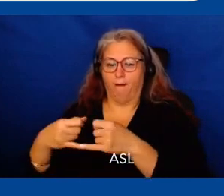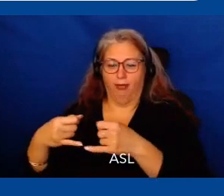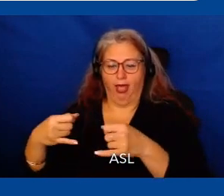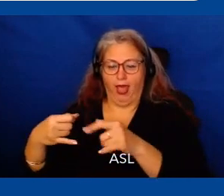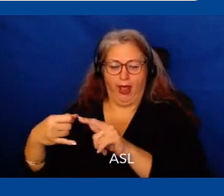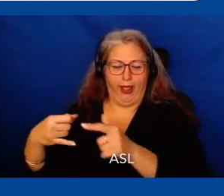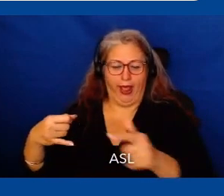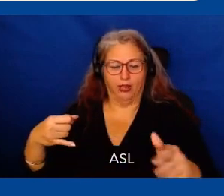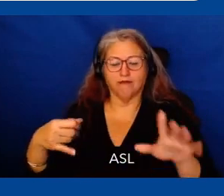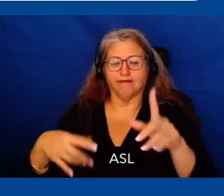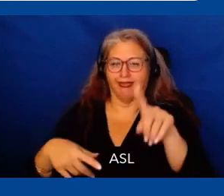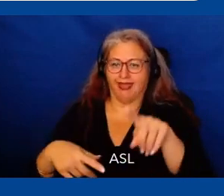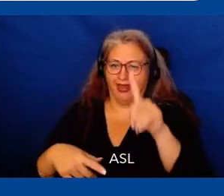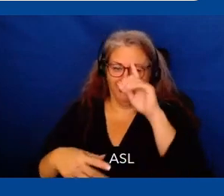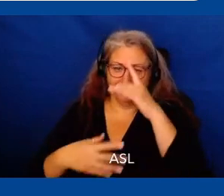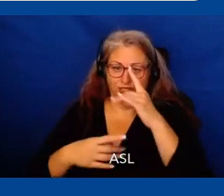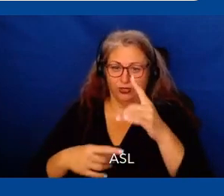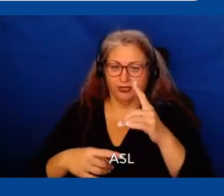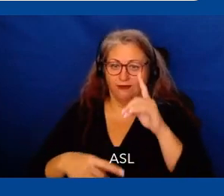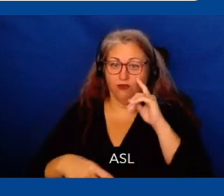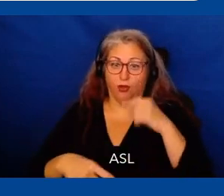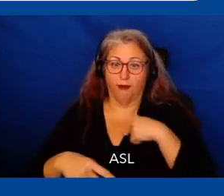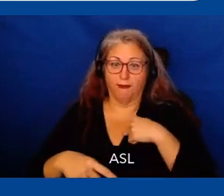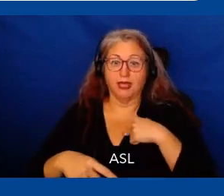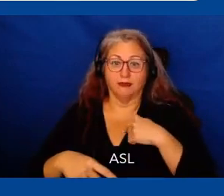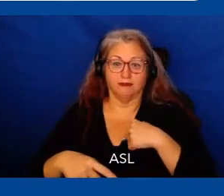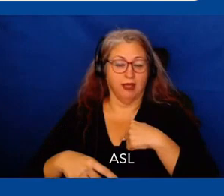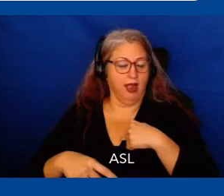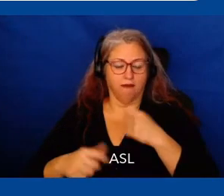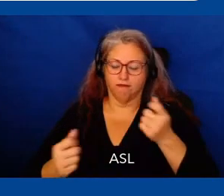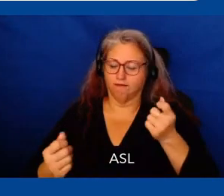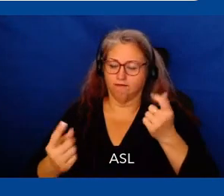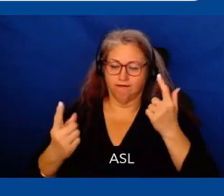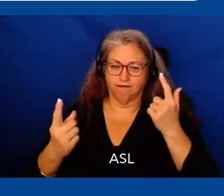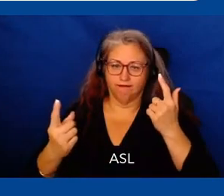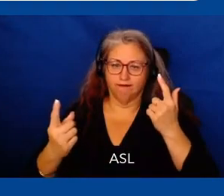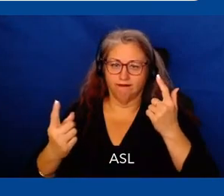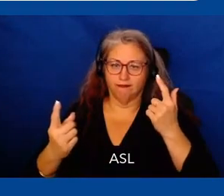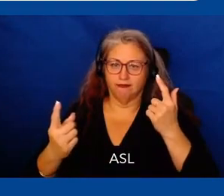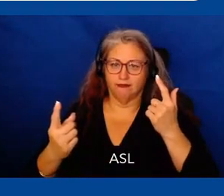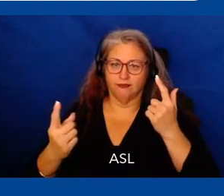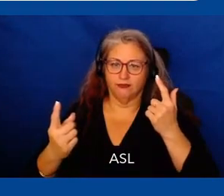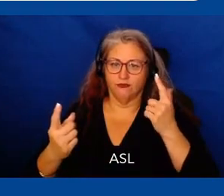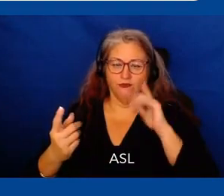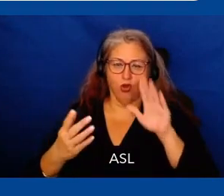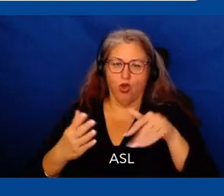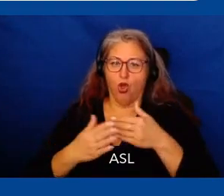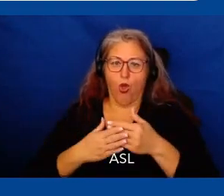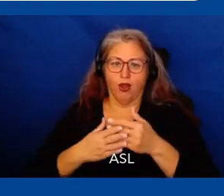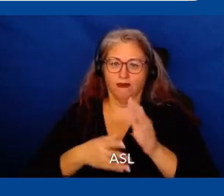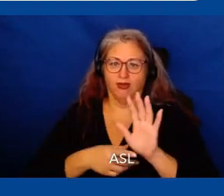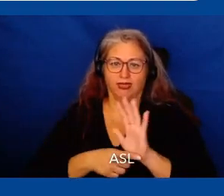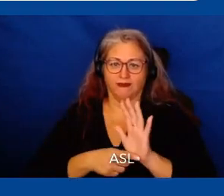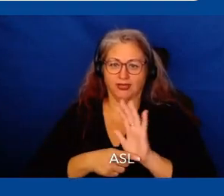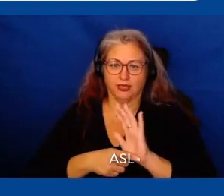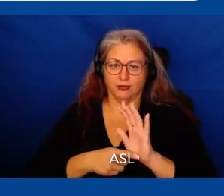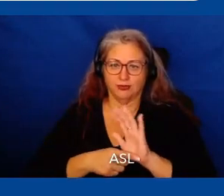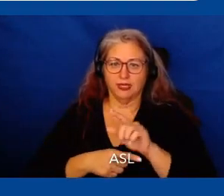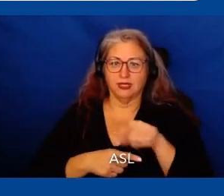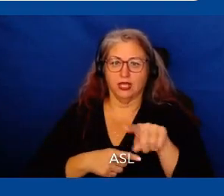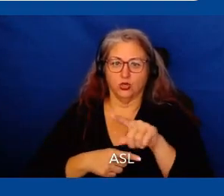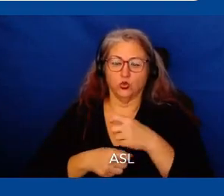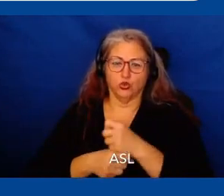to me. And I think for me, I feel that in all of the films that you've